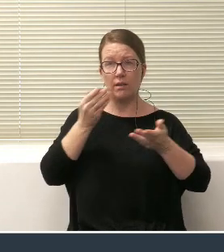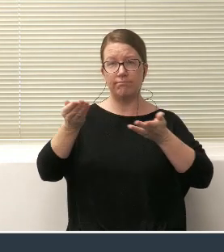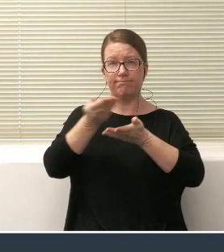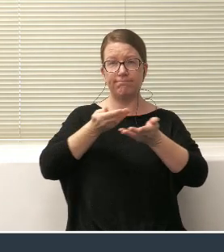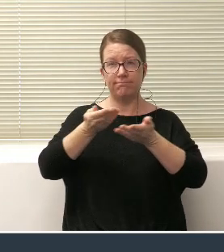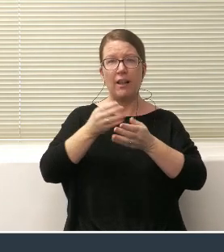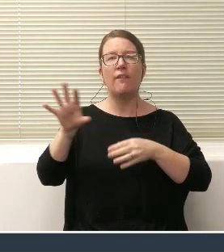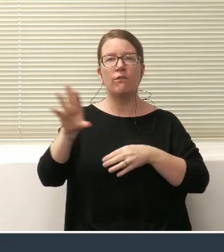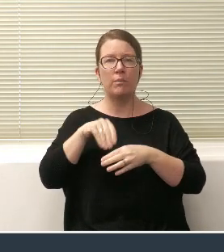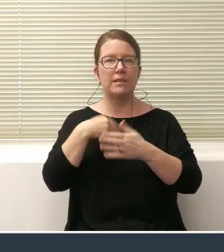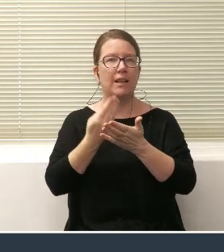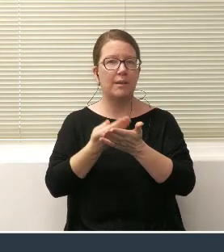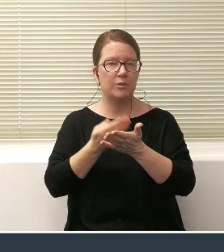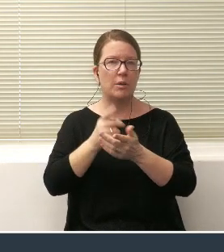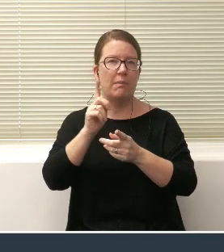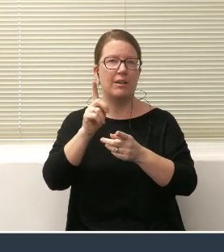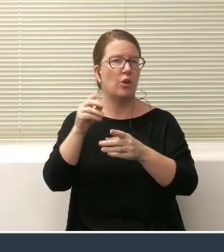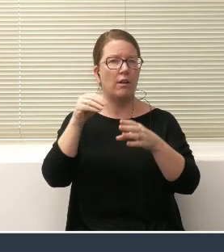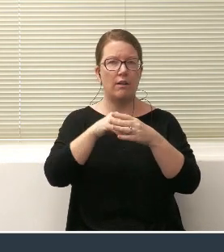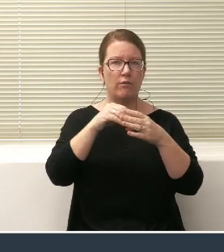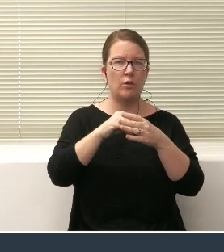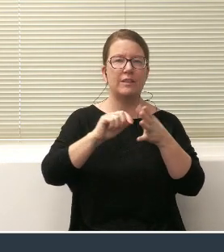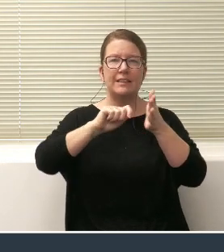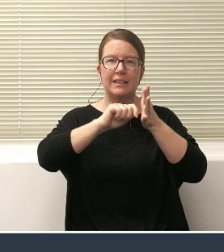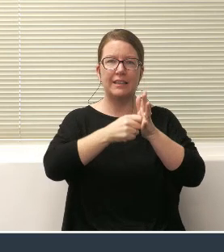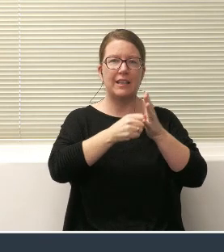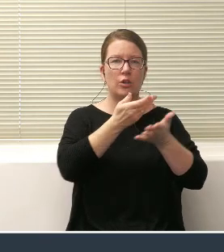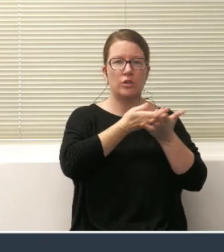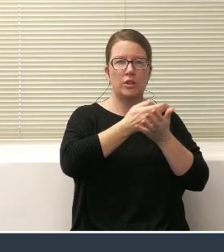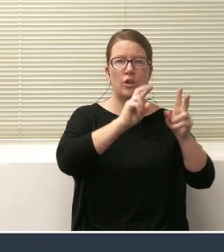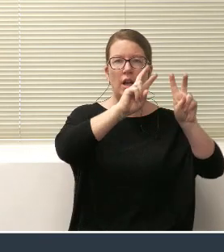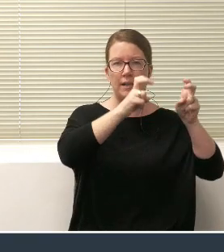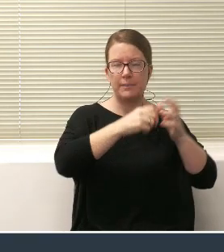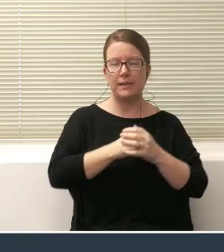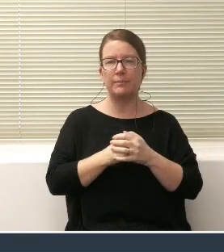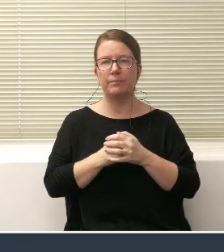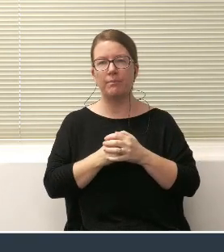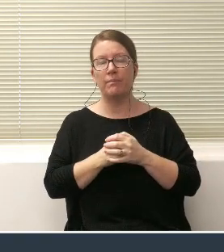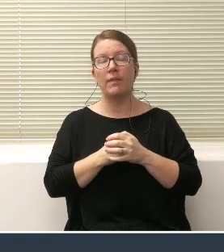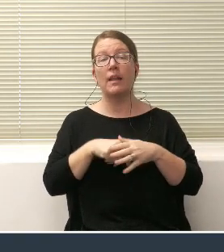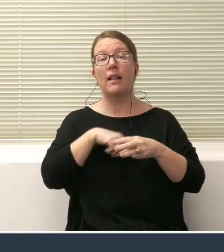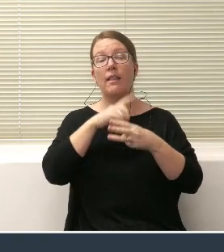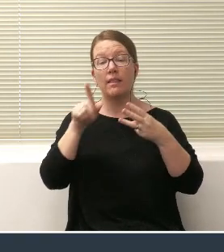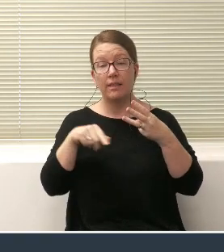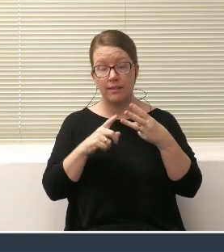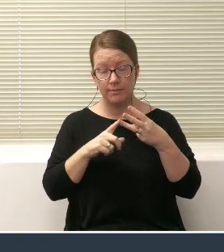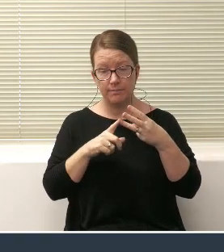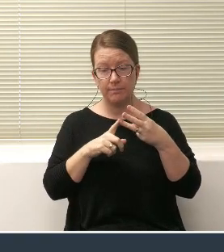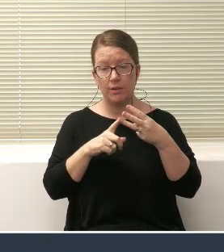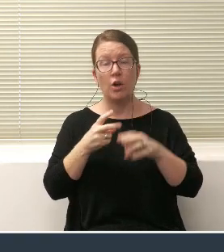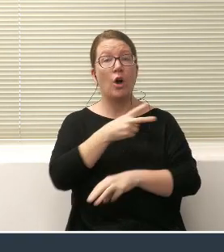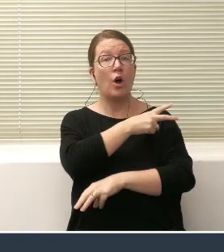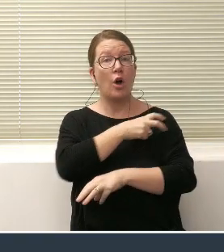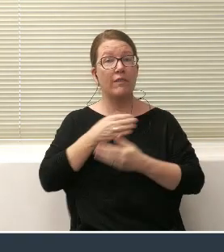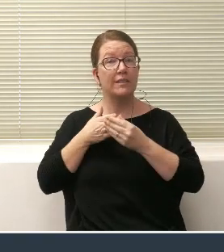the submissions that weren't part of the key consultation items. We will then be looking at the